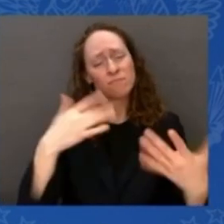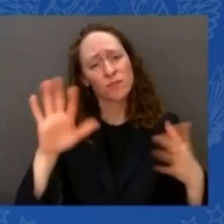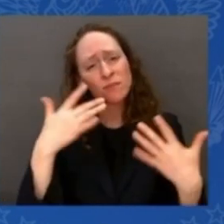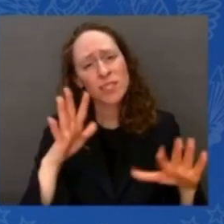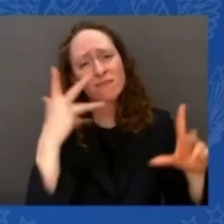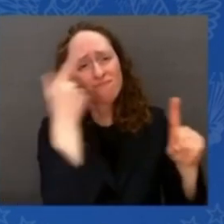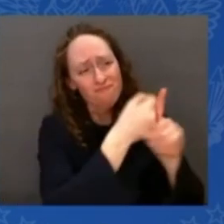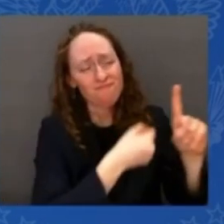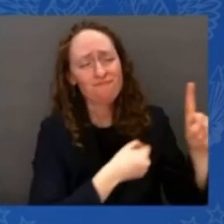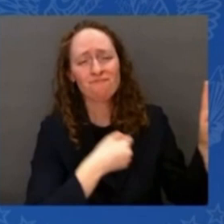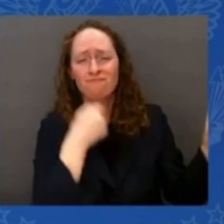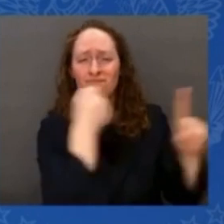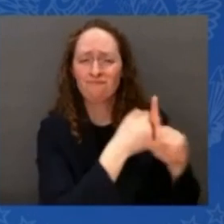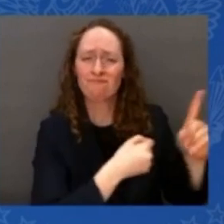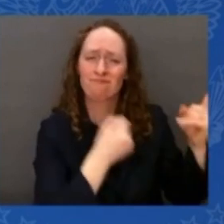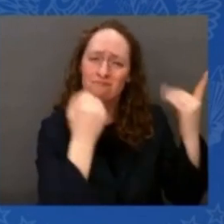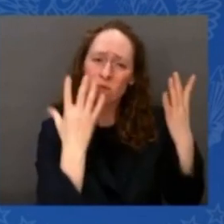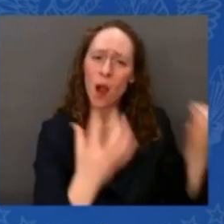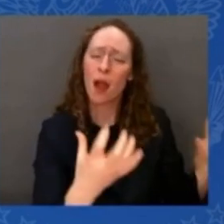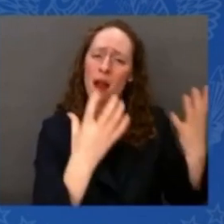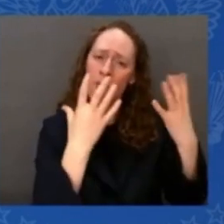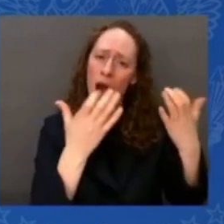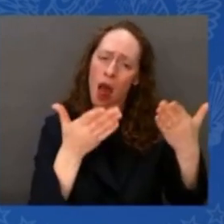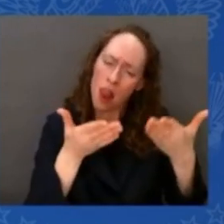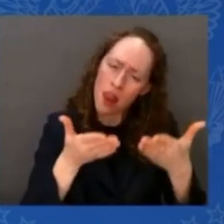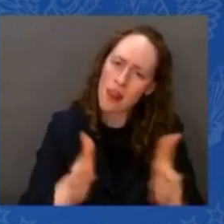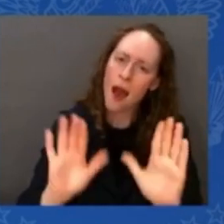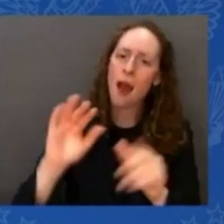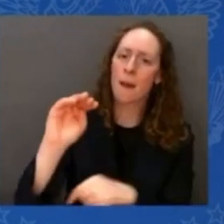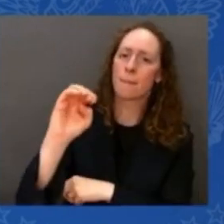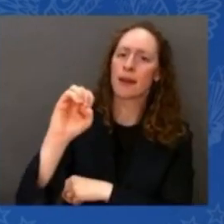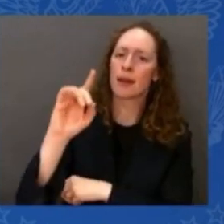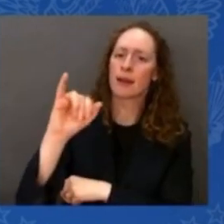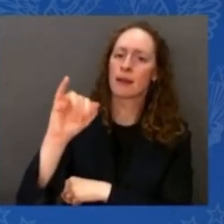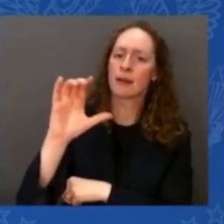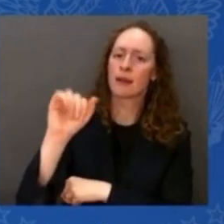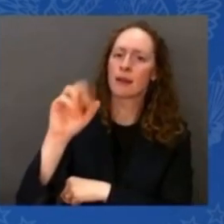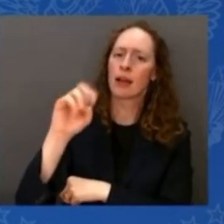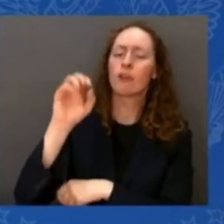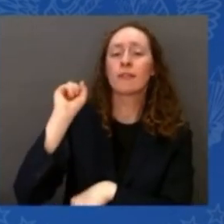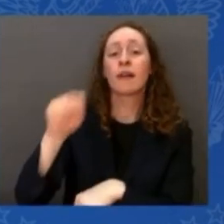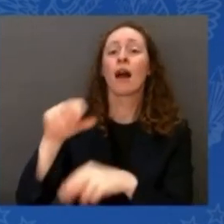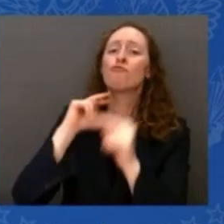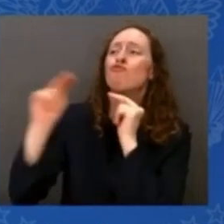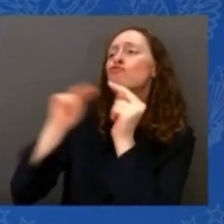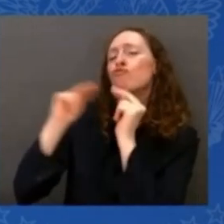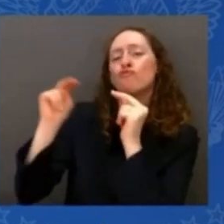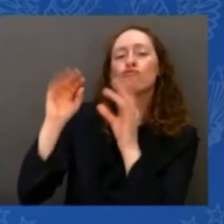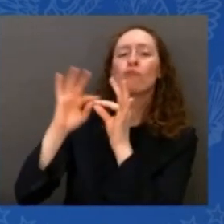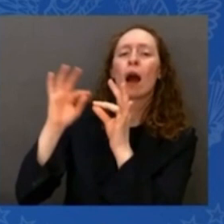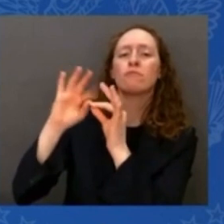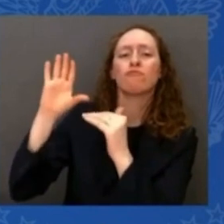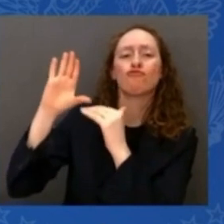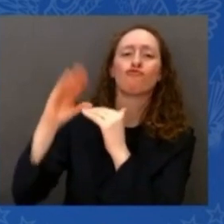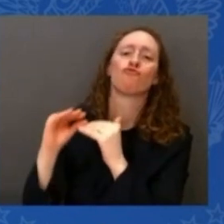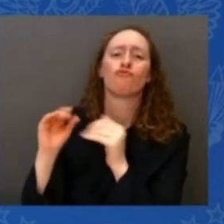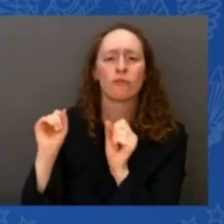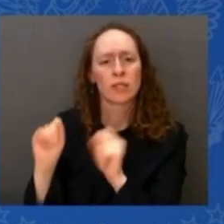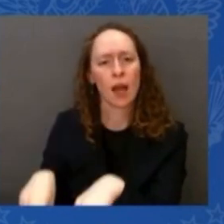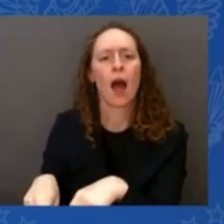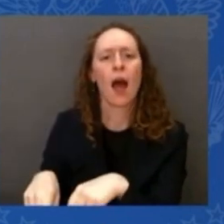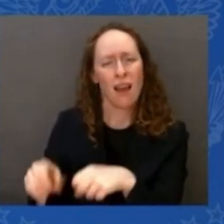drug prices for these companies. Guess what? The only outfit they couldn't negotiate with, you know, but that's how the VA